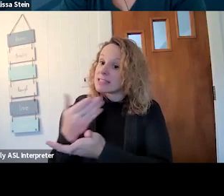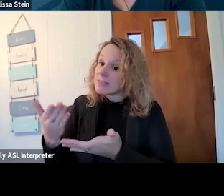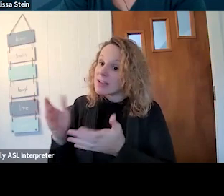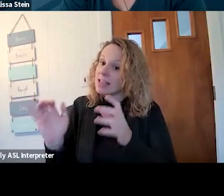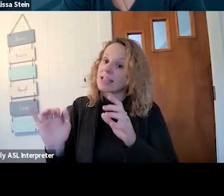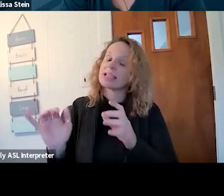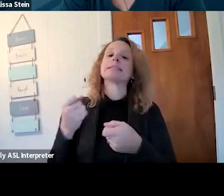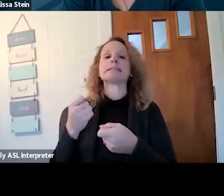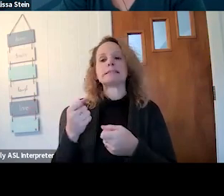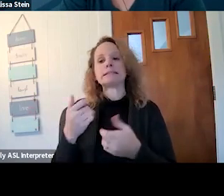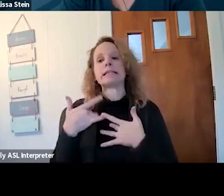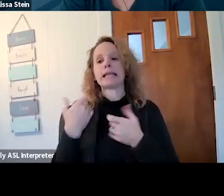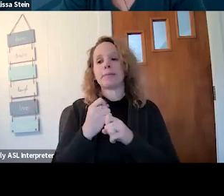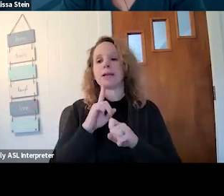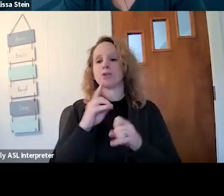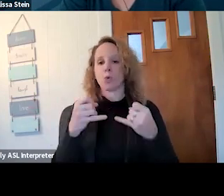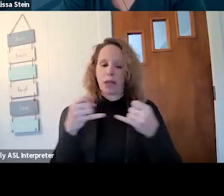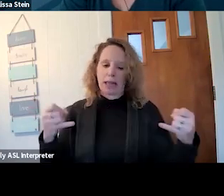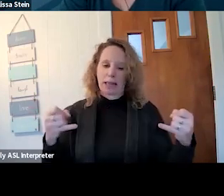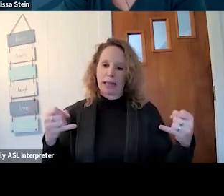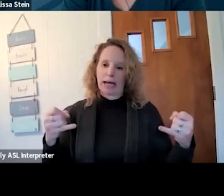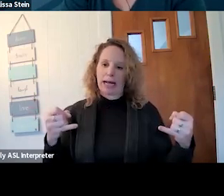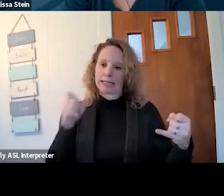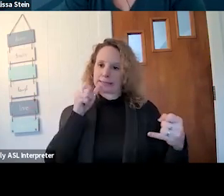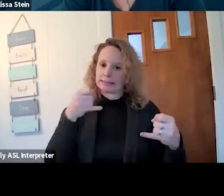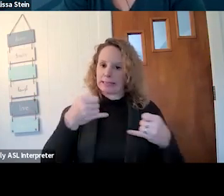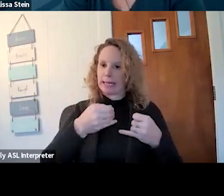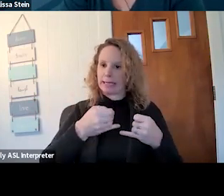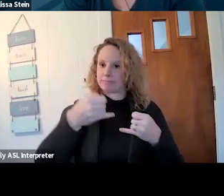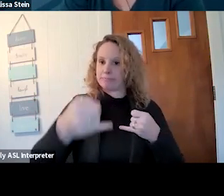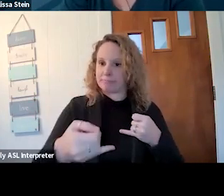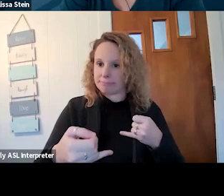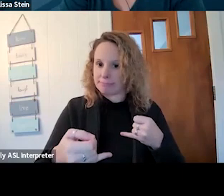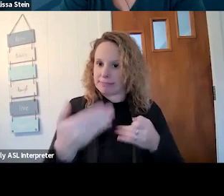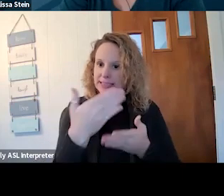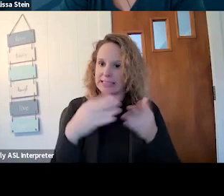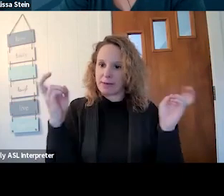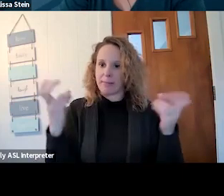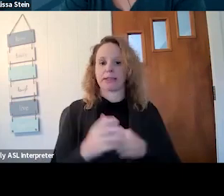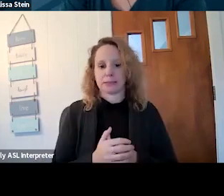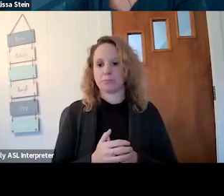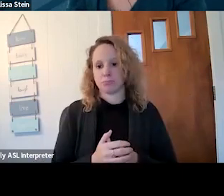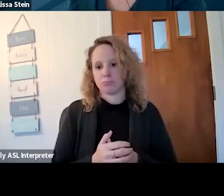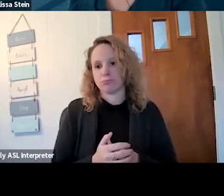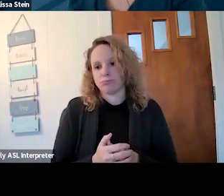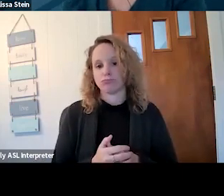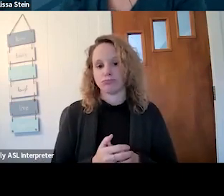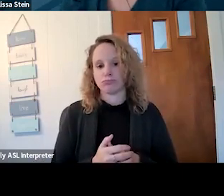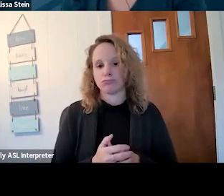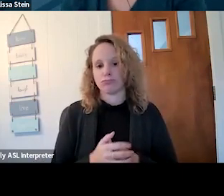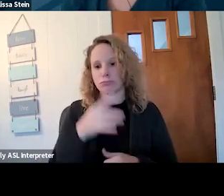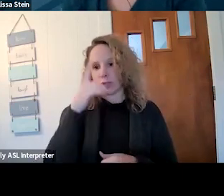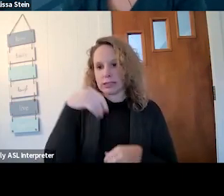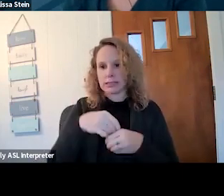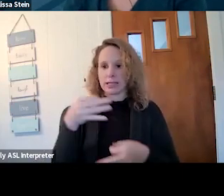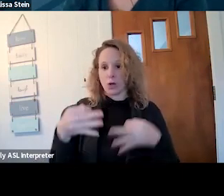just to keep that line, where I don't cross over certain topics. One, because we're in